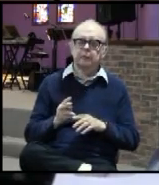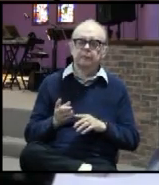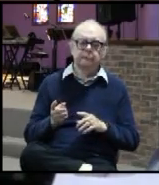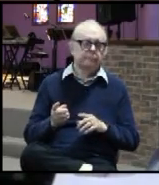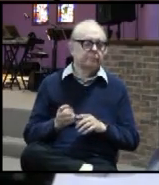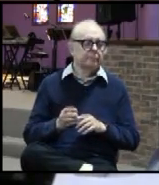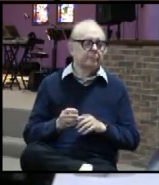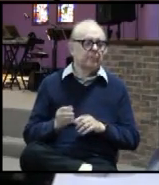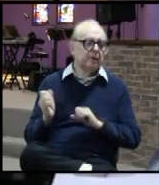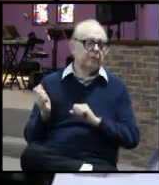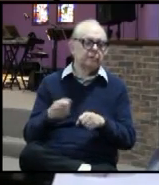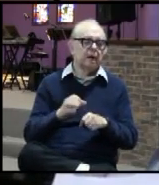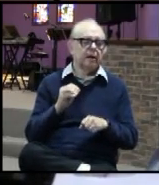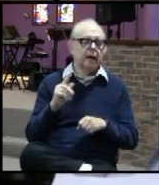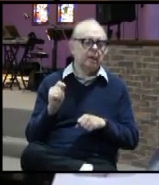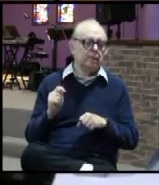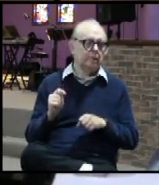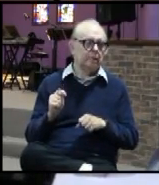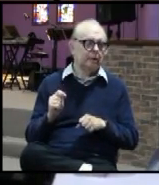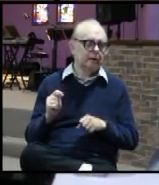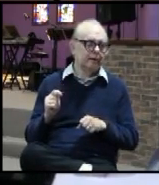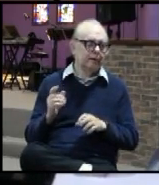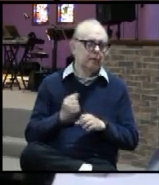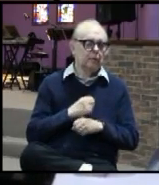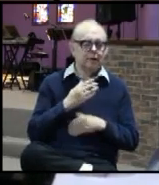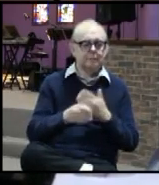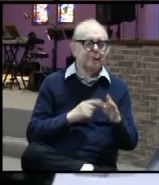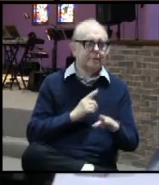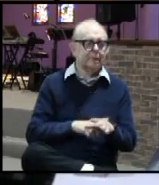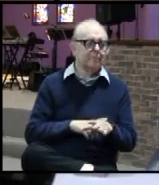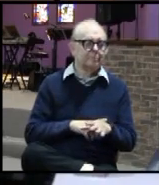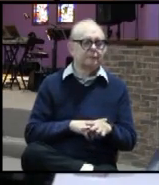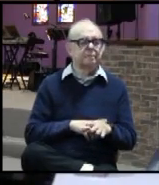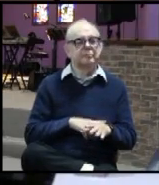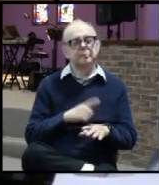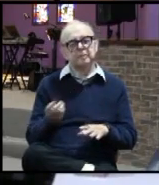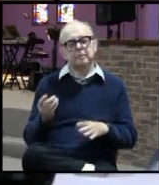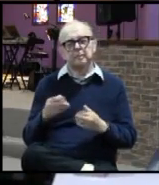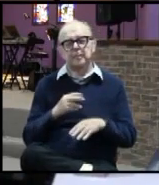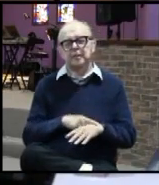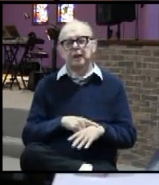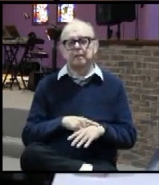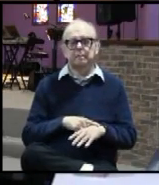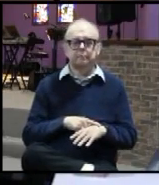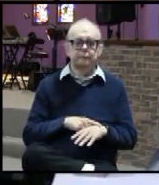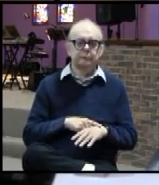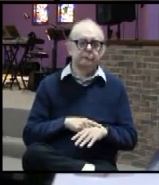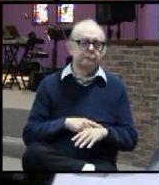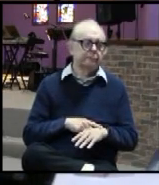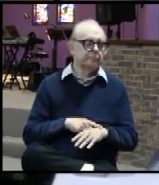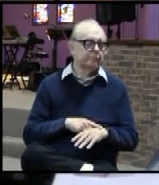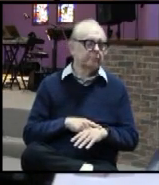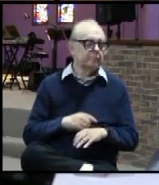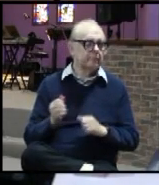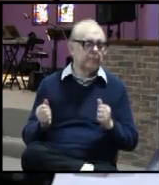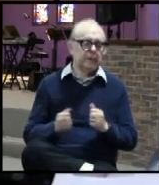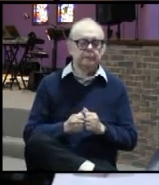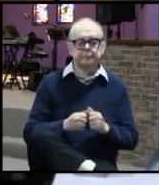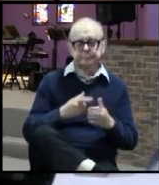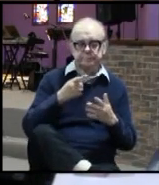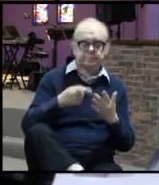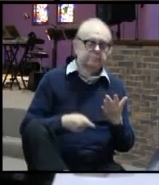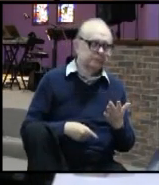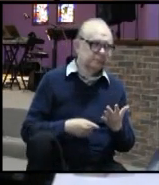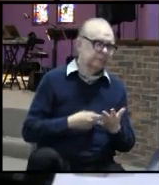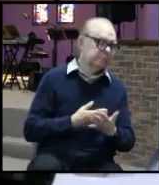strike out, we'll get them next time. There's another time. Oh, there's another game tomorrow. There's this, there's that. Oh,